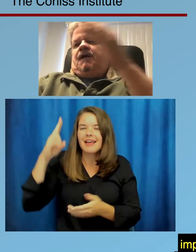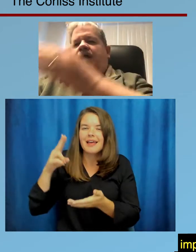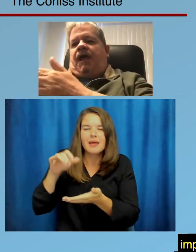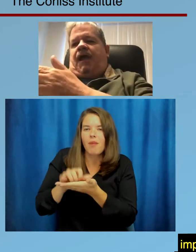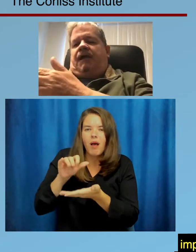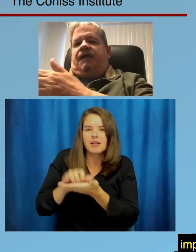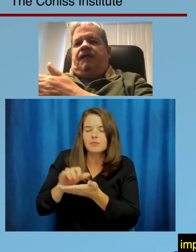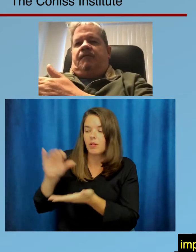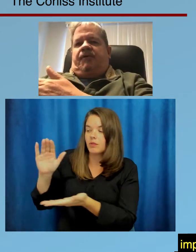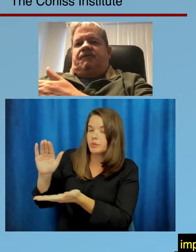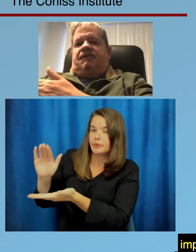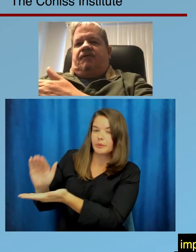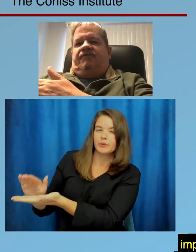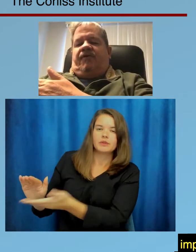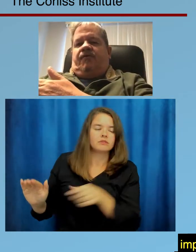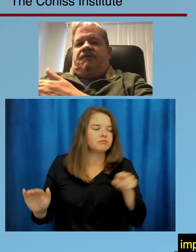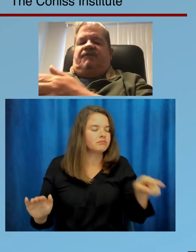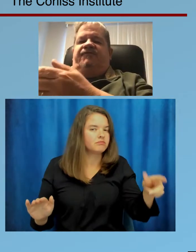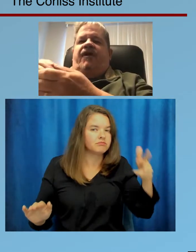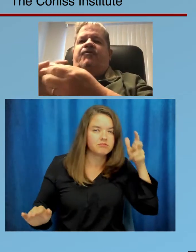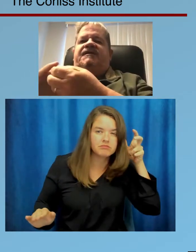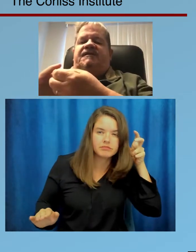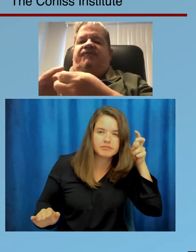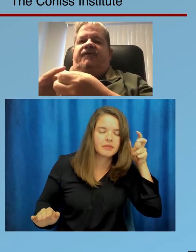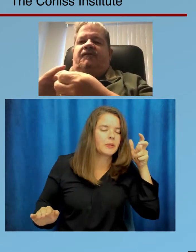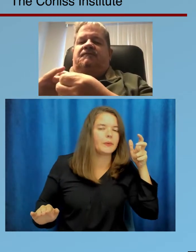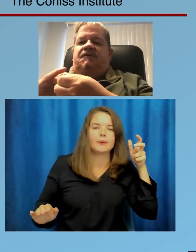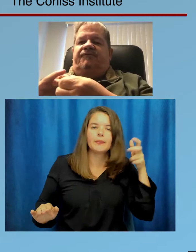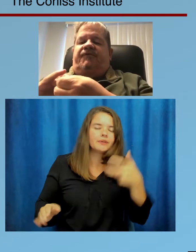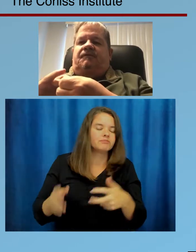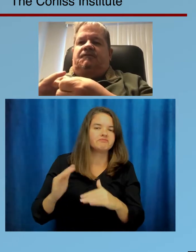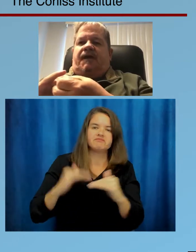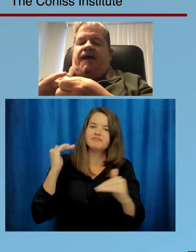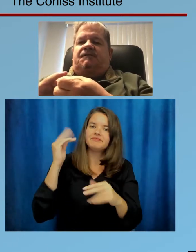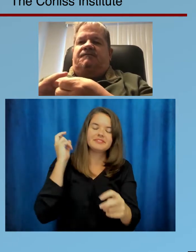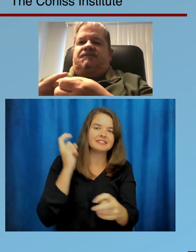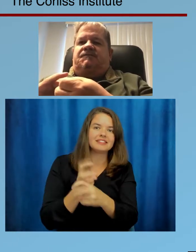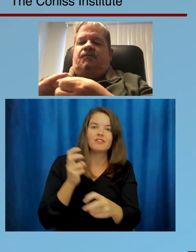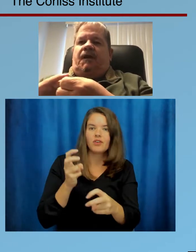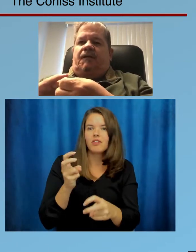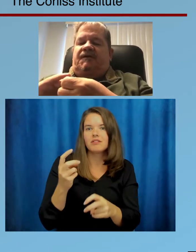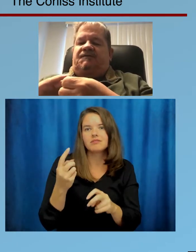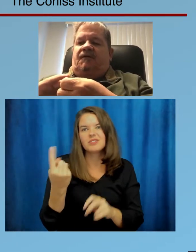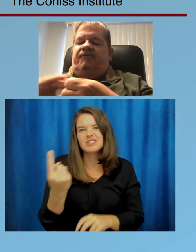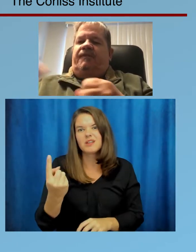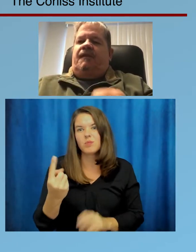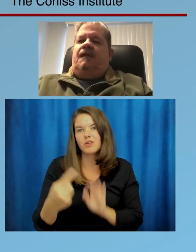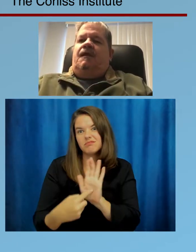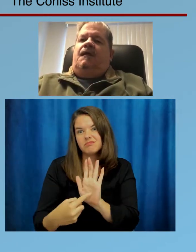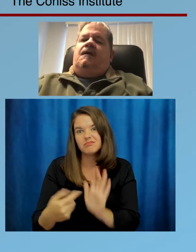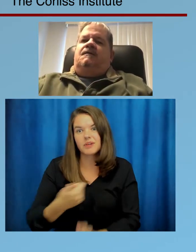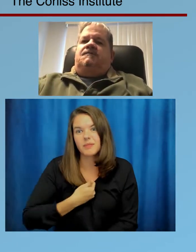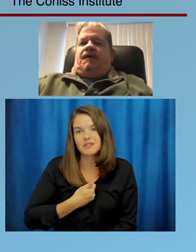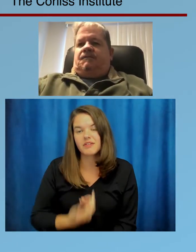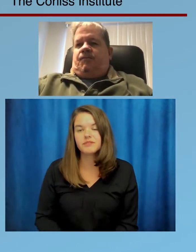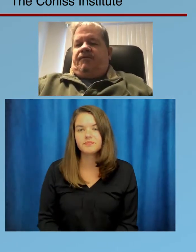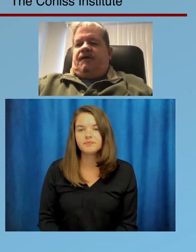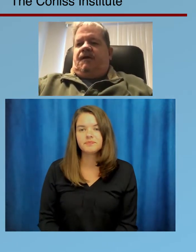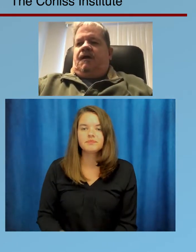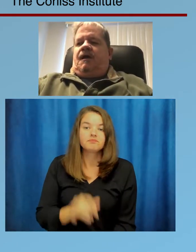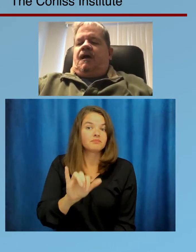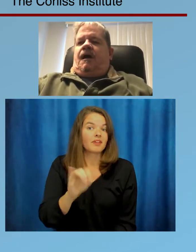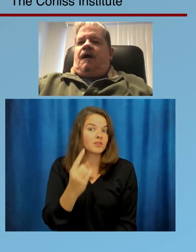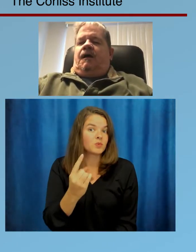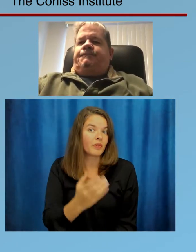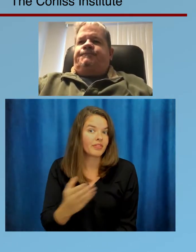radio and hear the person on the phone. It's a very difficult task for someone like myself. So that's one